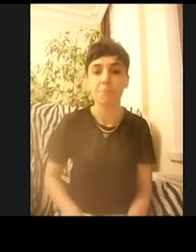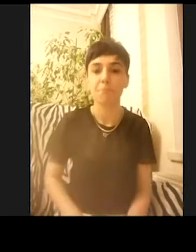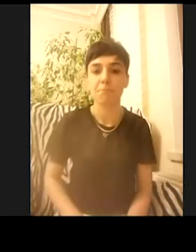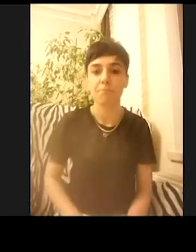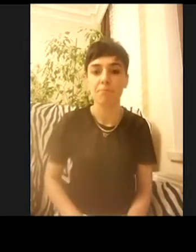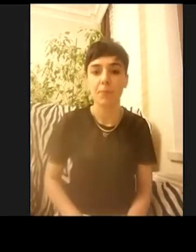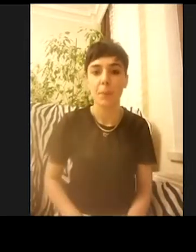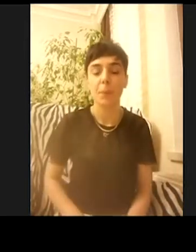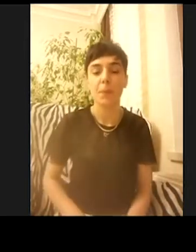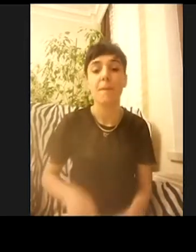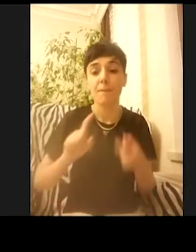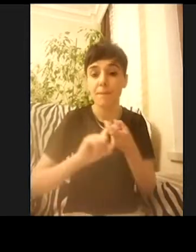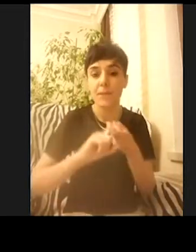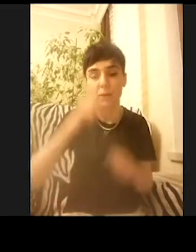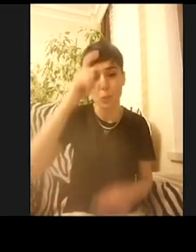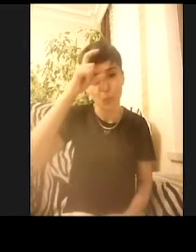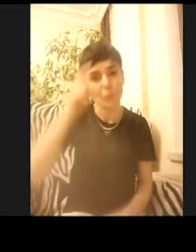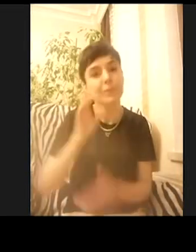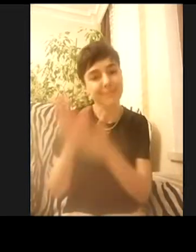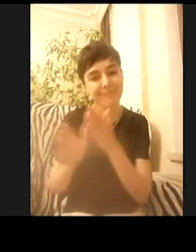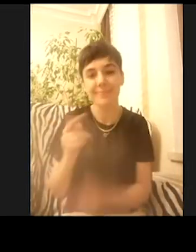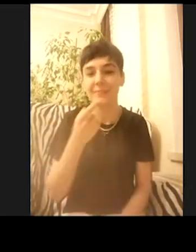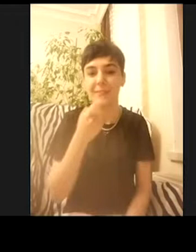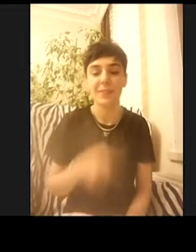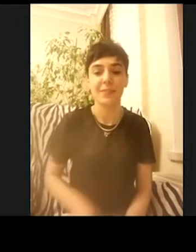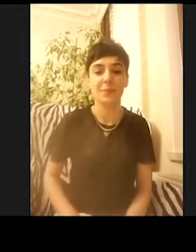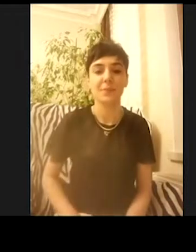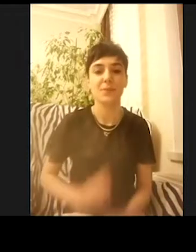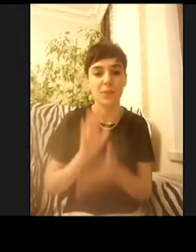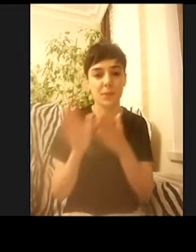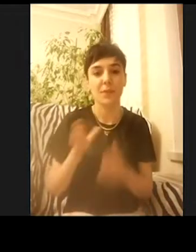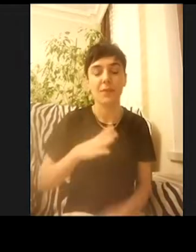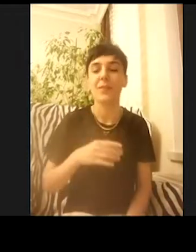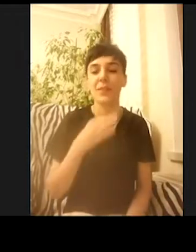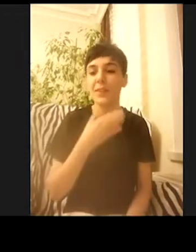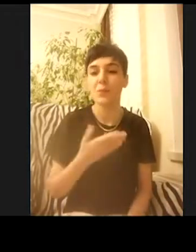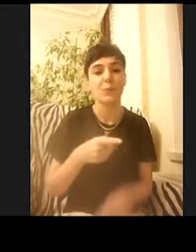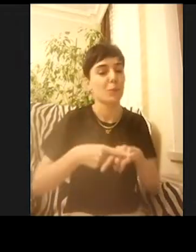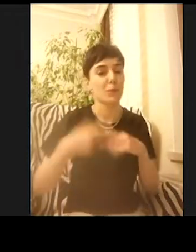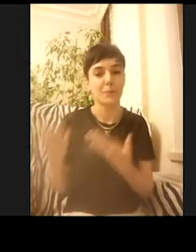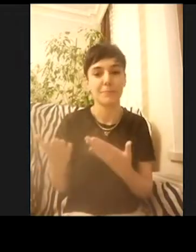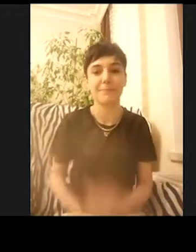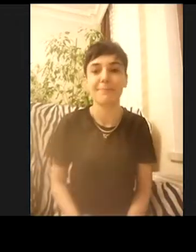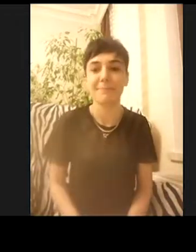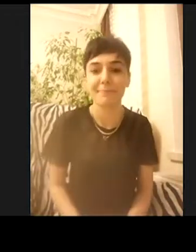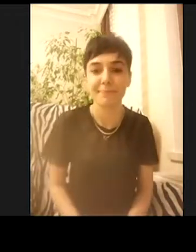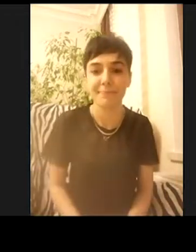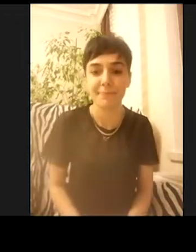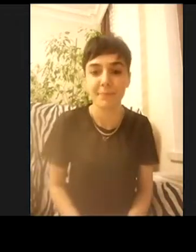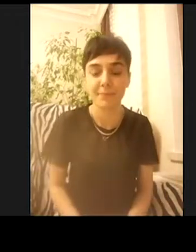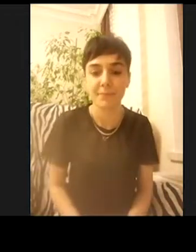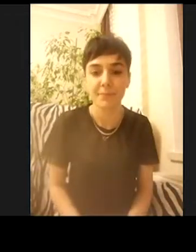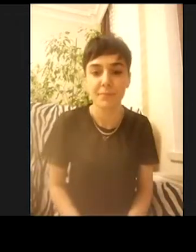welcome with being us. So now I would love to pass the microphone